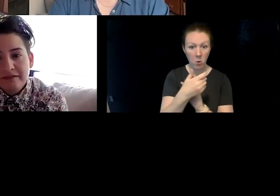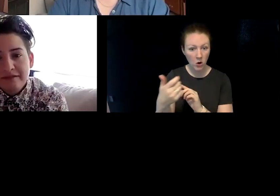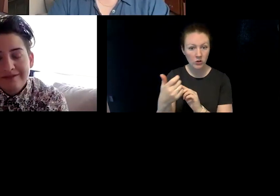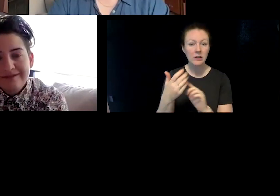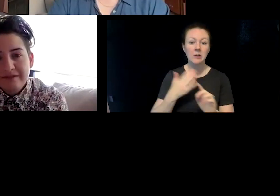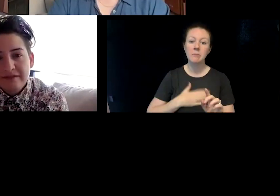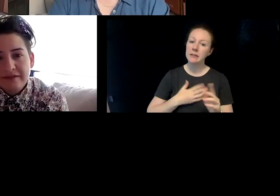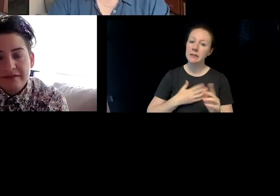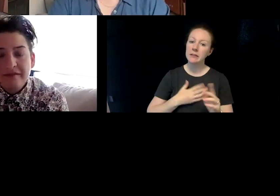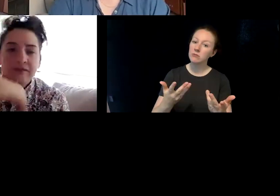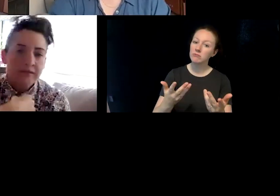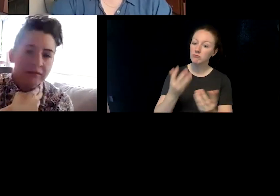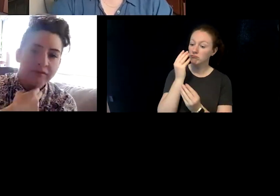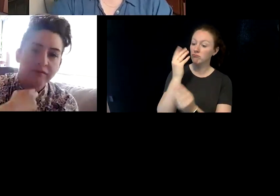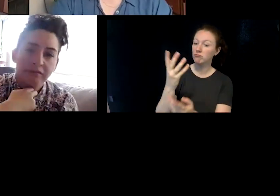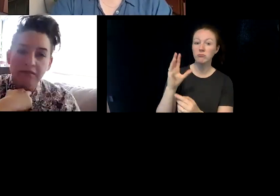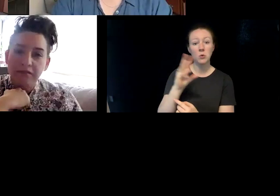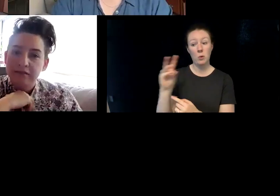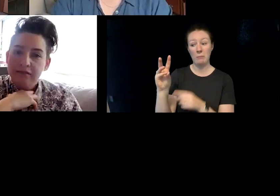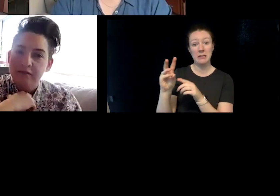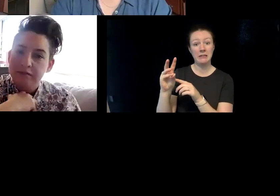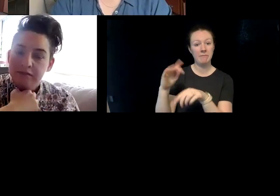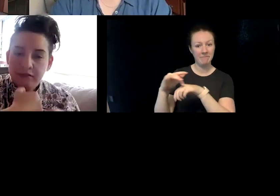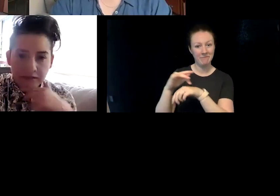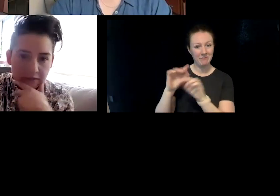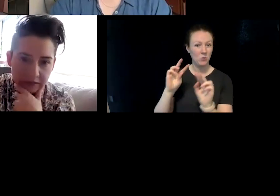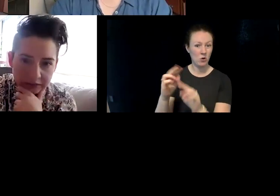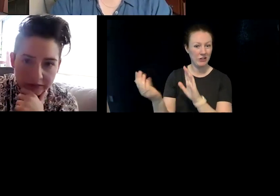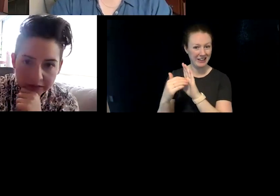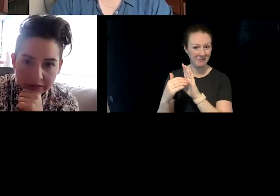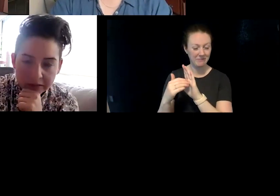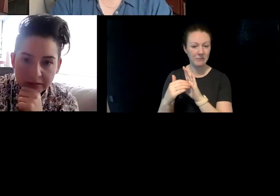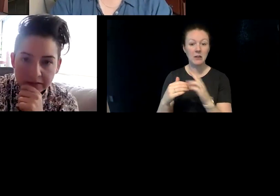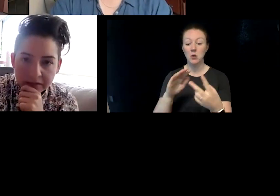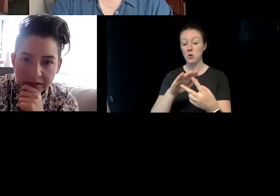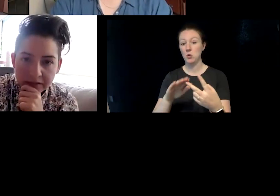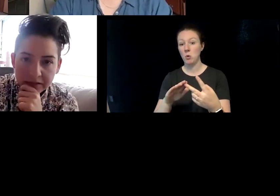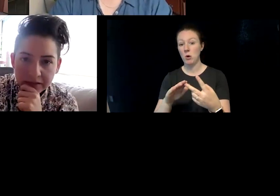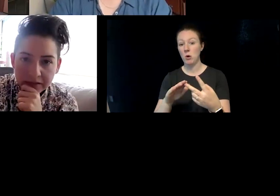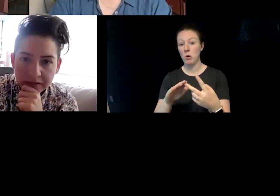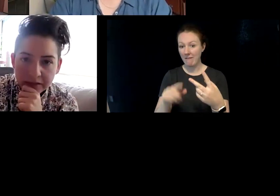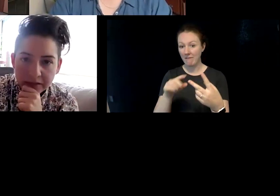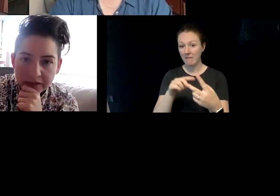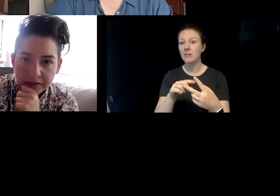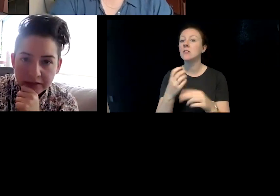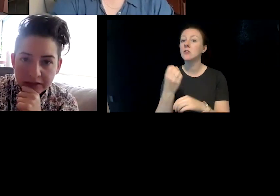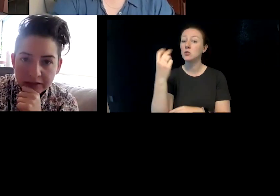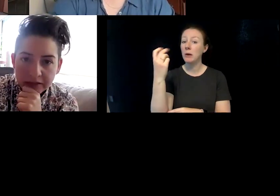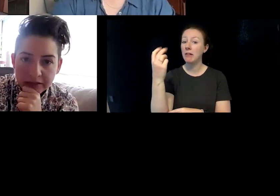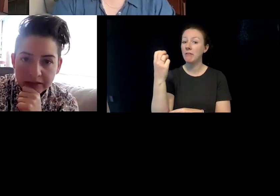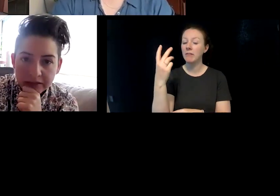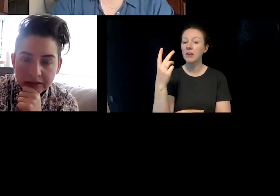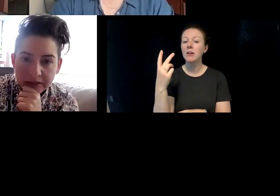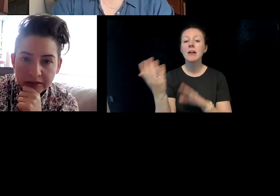GVPTA website. We have two more panels today. In just about half an hour at noon, we're having a